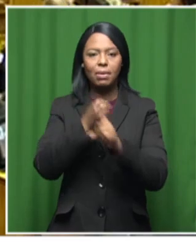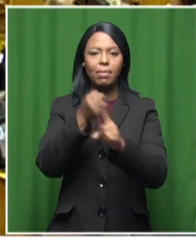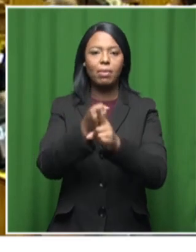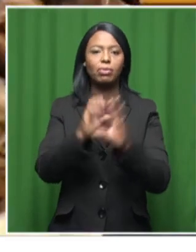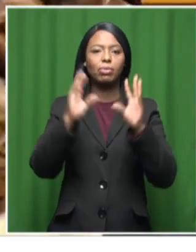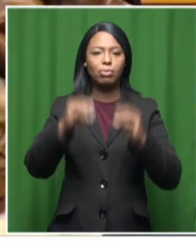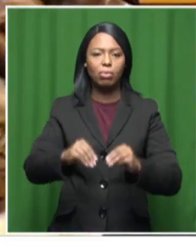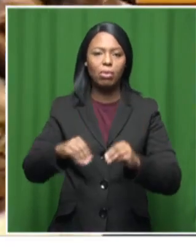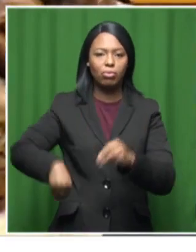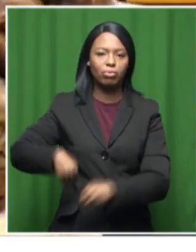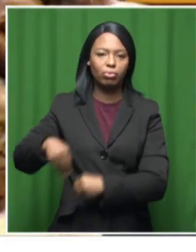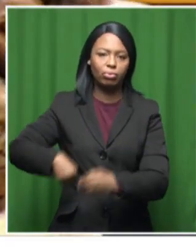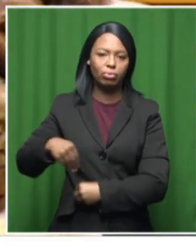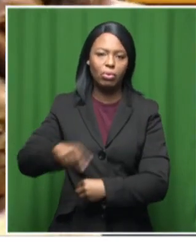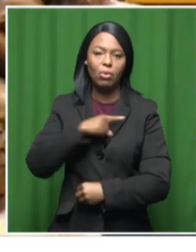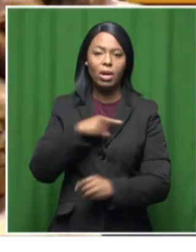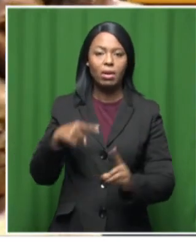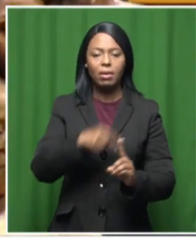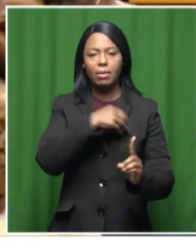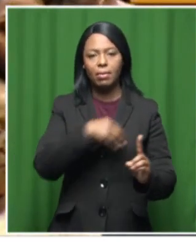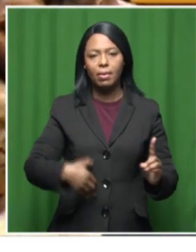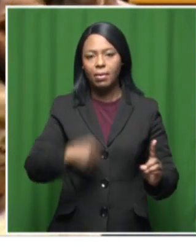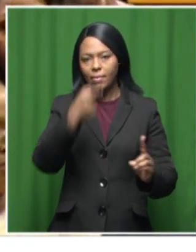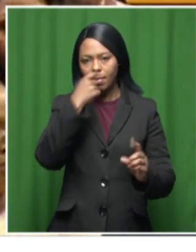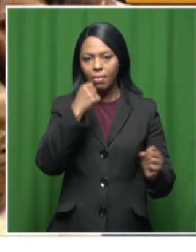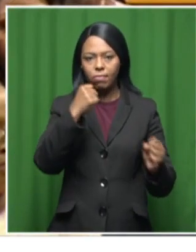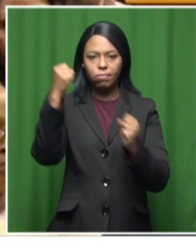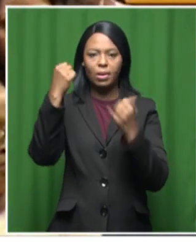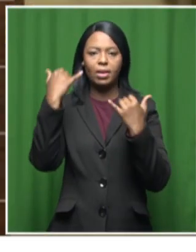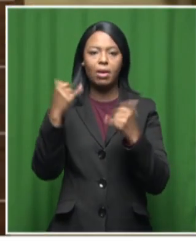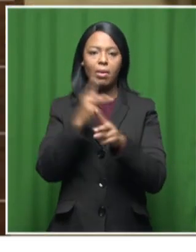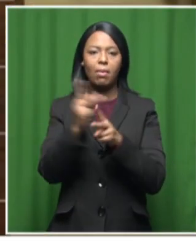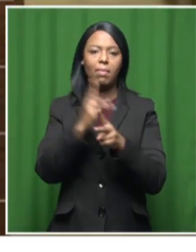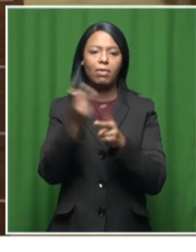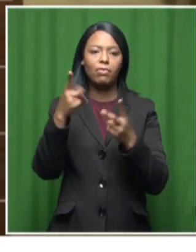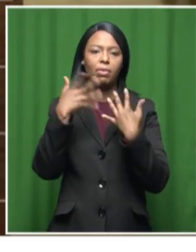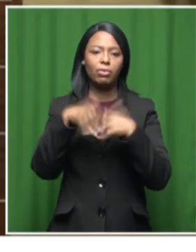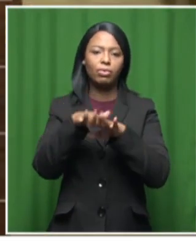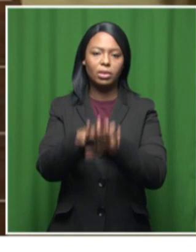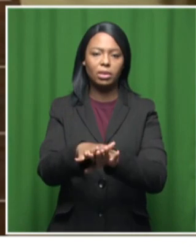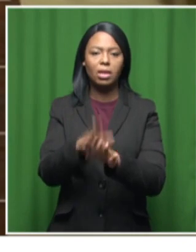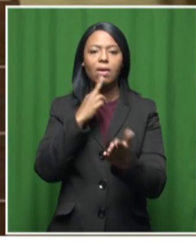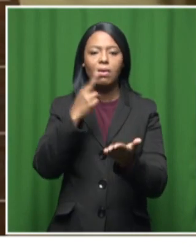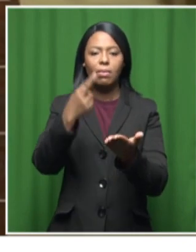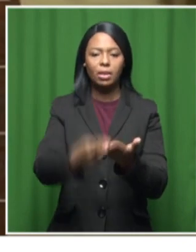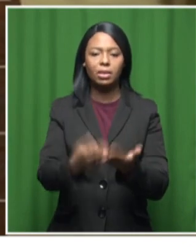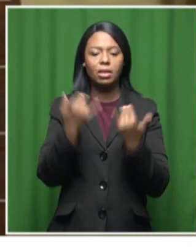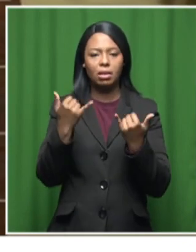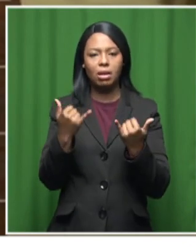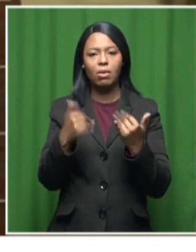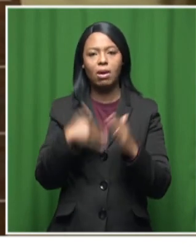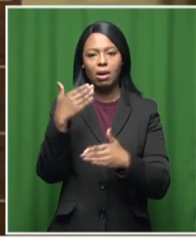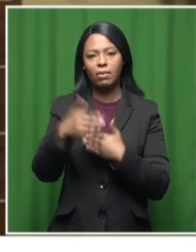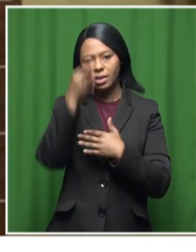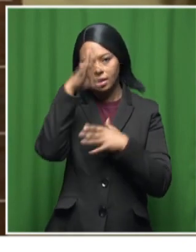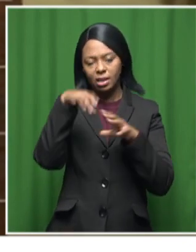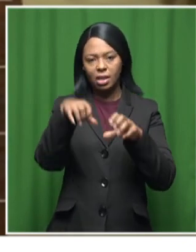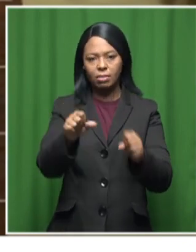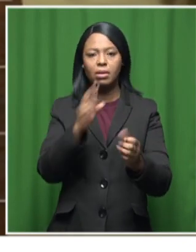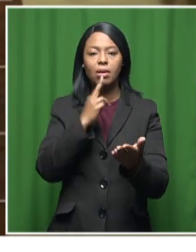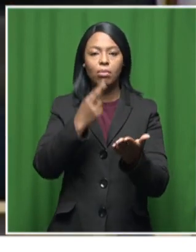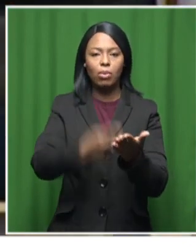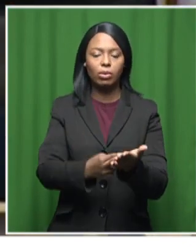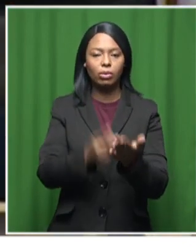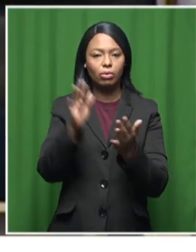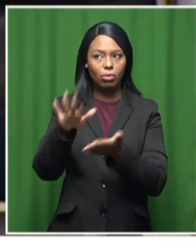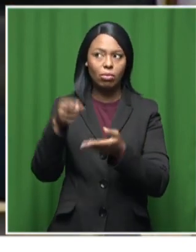corruption. This after President Cyril Ramaphosa handed his plan for the implementation of the recommendations of the State Capture report to